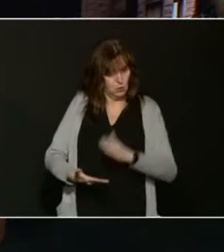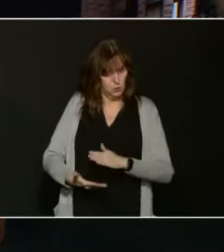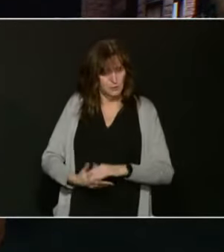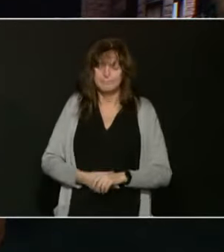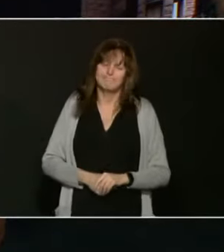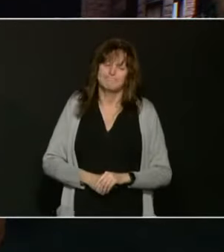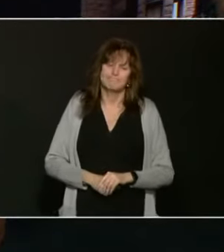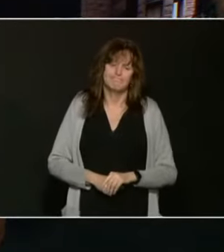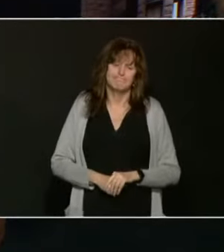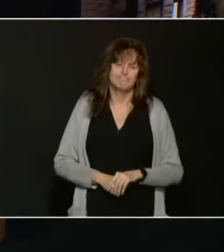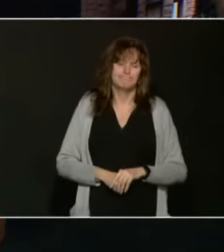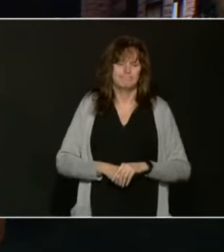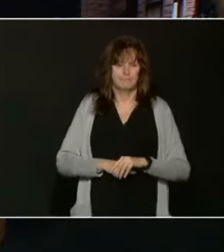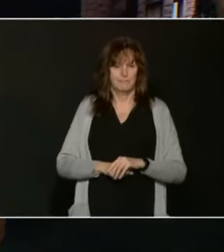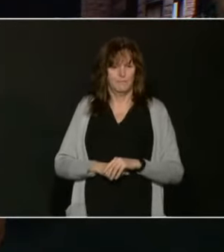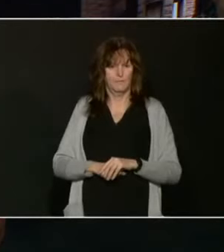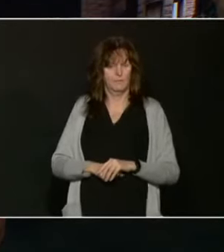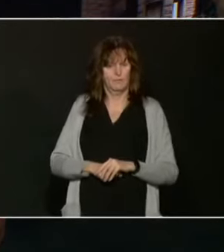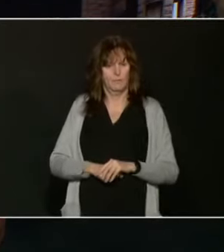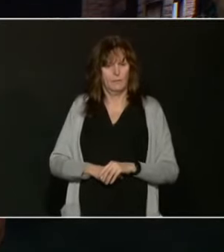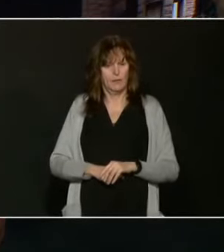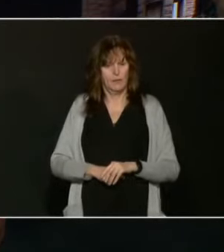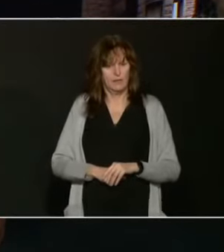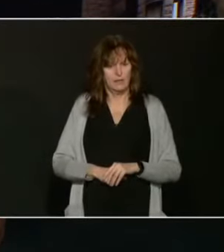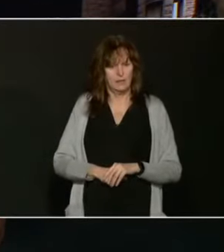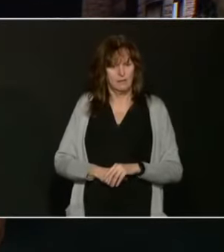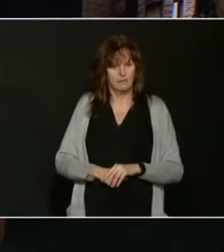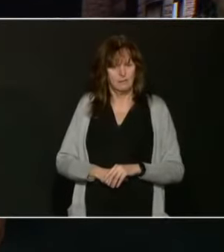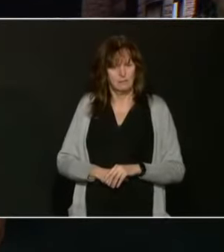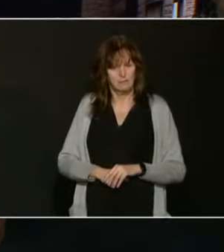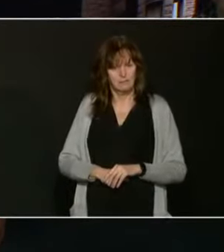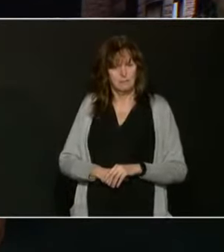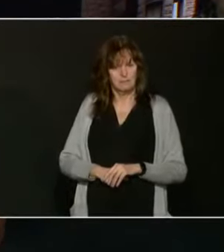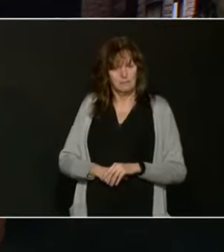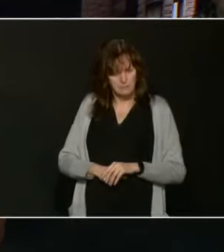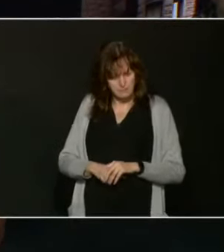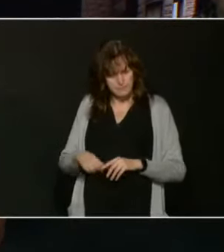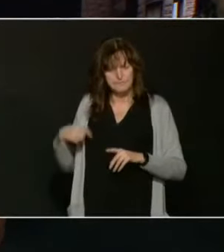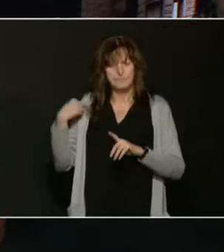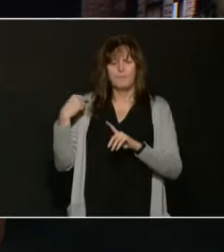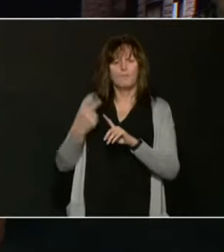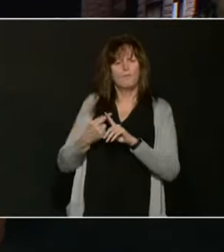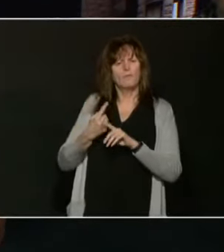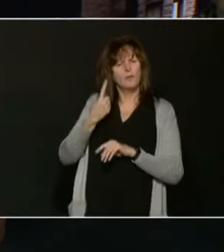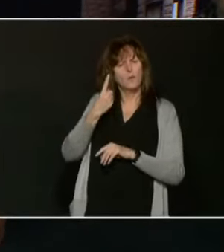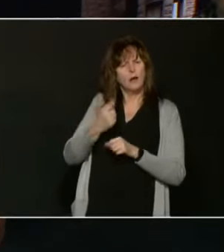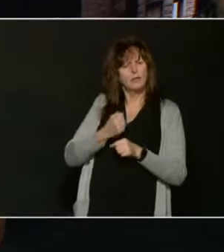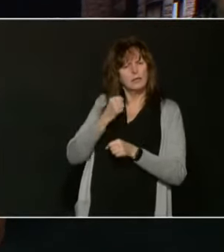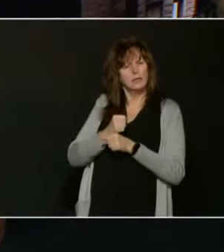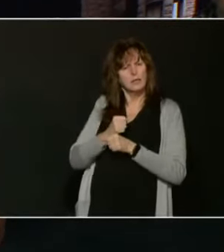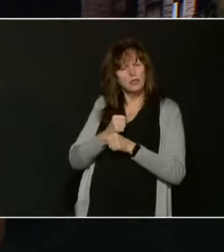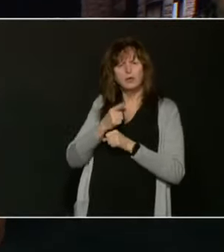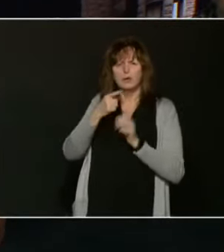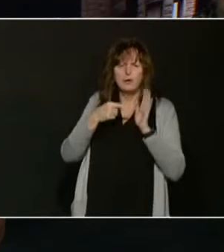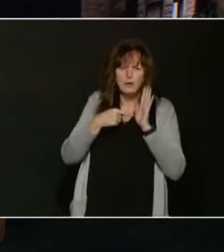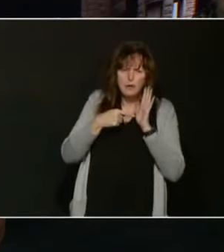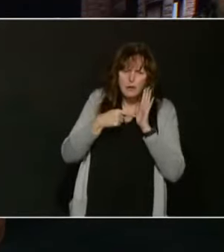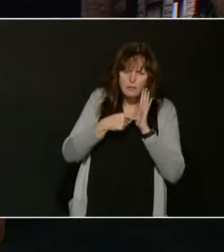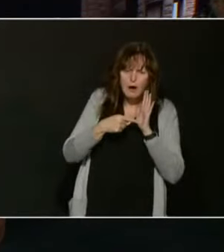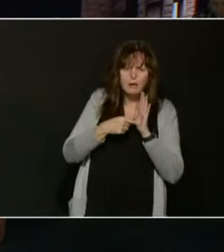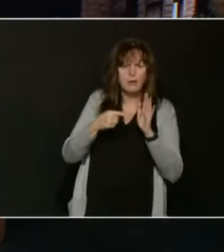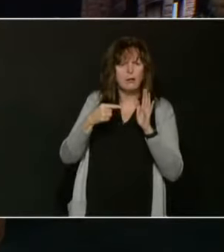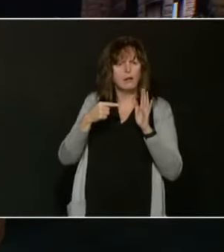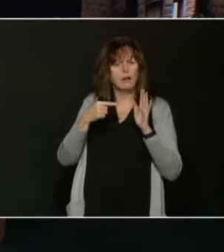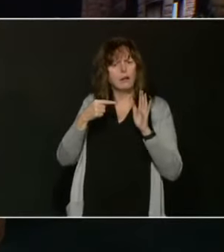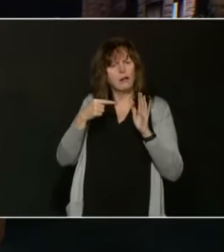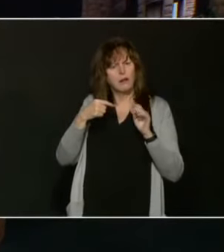the modeling we've seen, frankly, for almost an entire year now, I was just looking at the first modeling that was presented on April